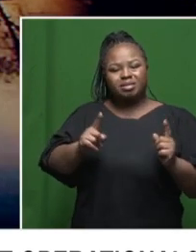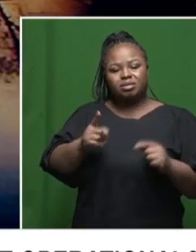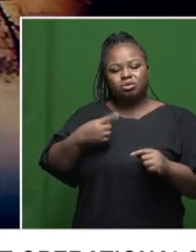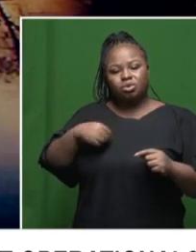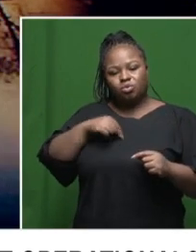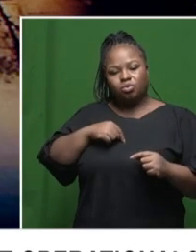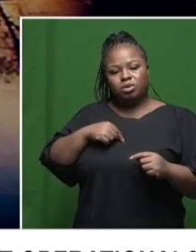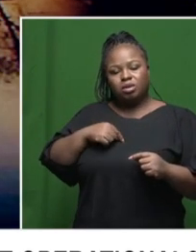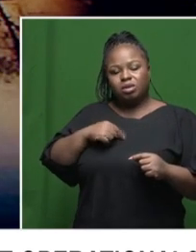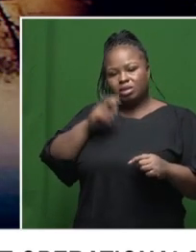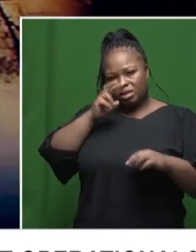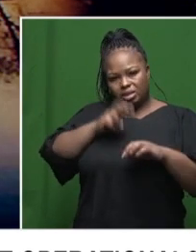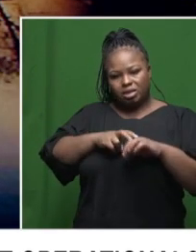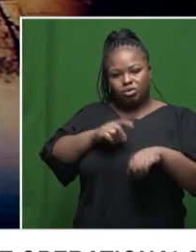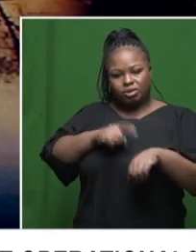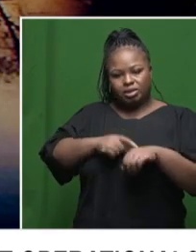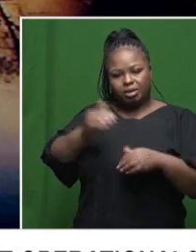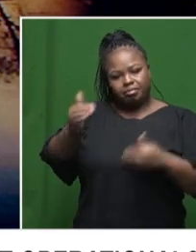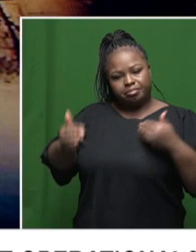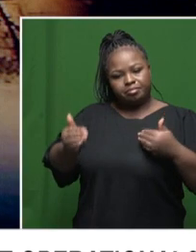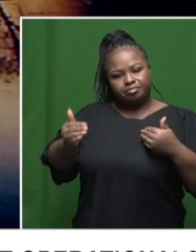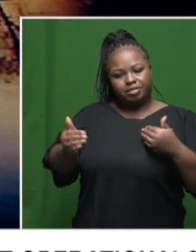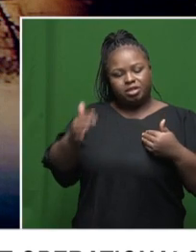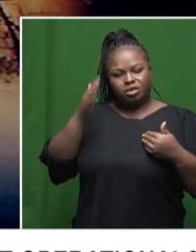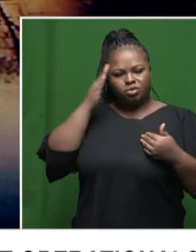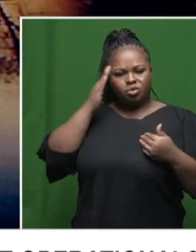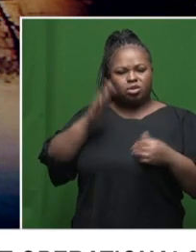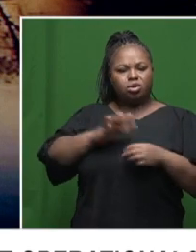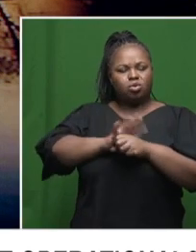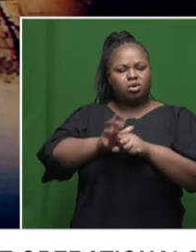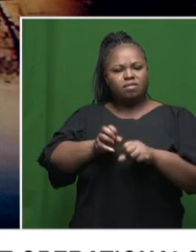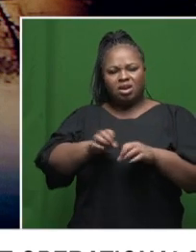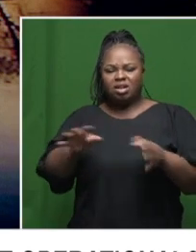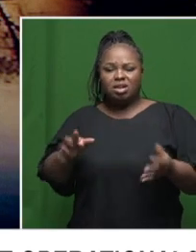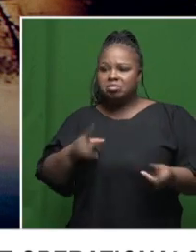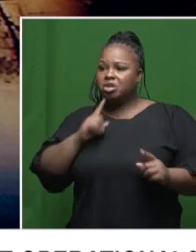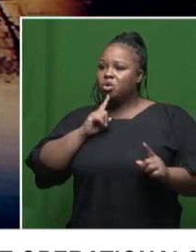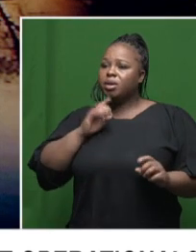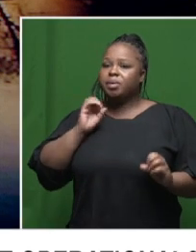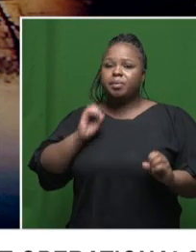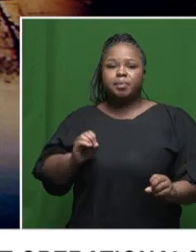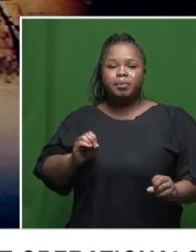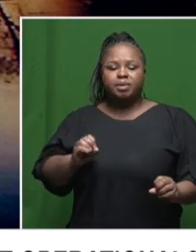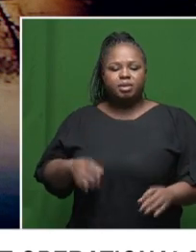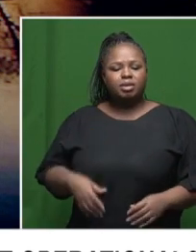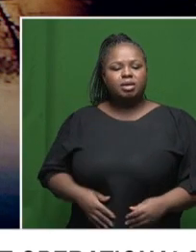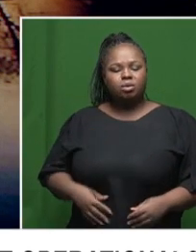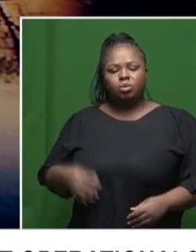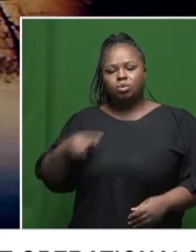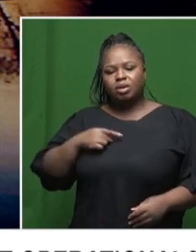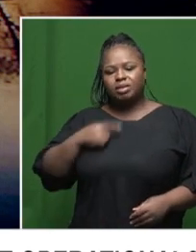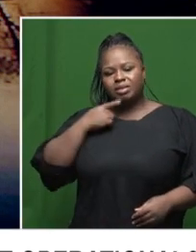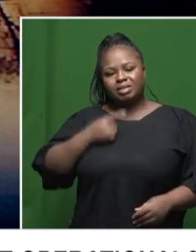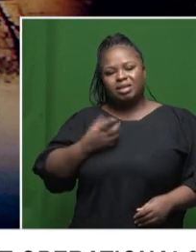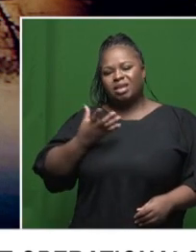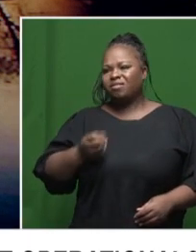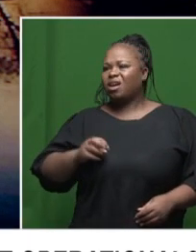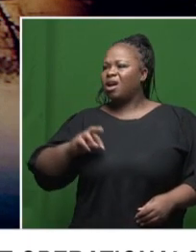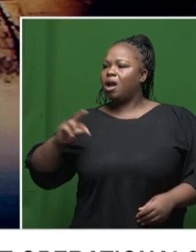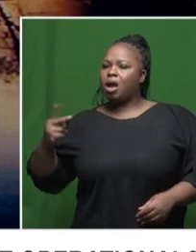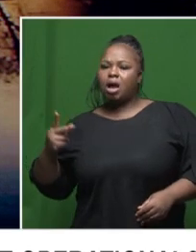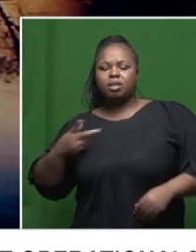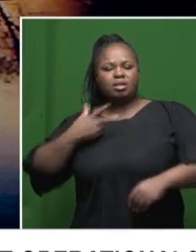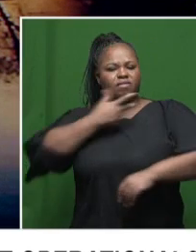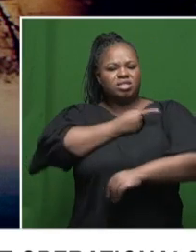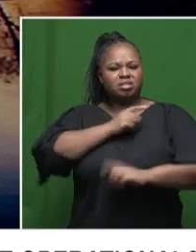a time lapse so that now they know how to do the COVID vaccine. They're not getting any orders. And the idea was to produce other vaccines. But